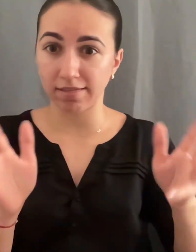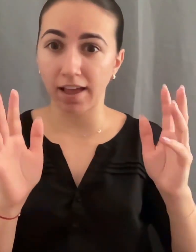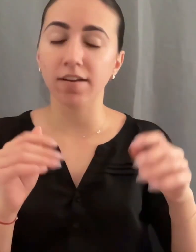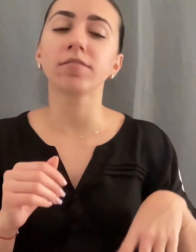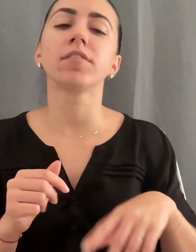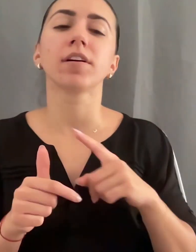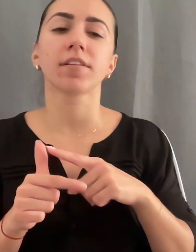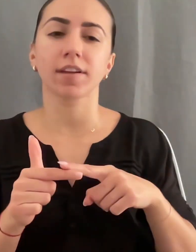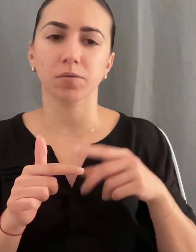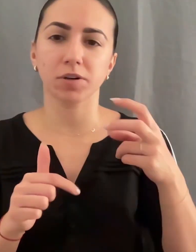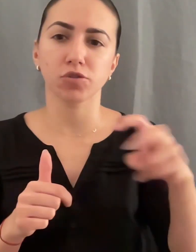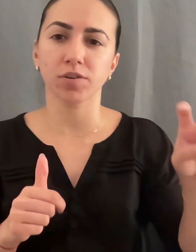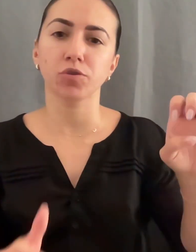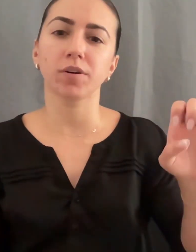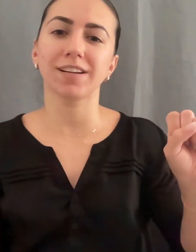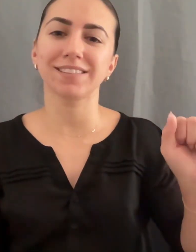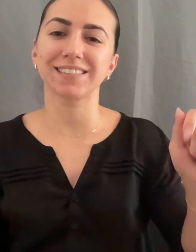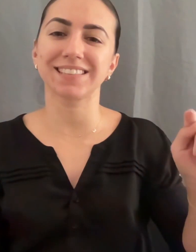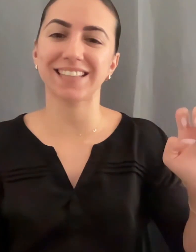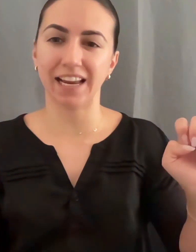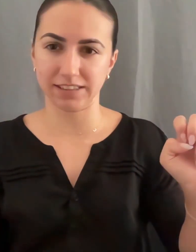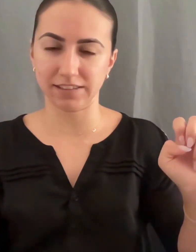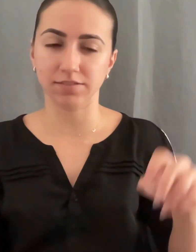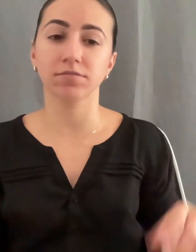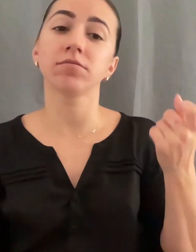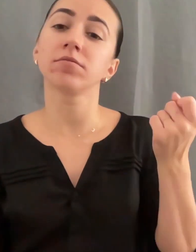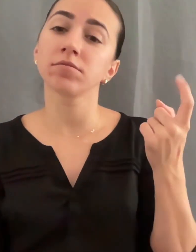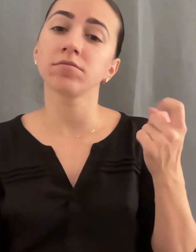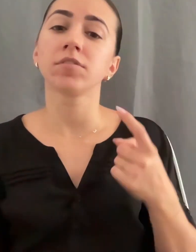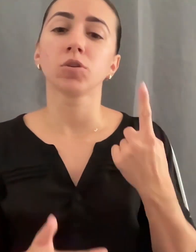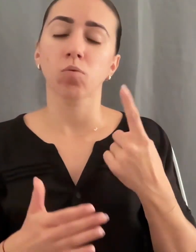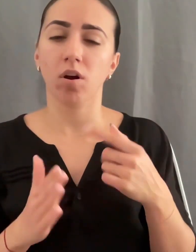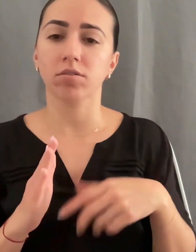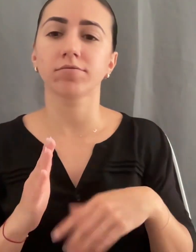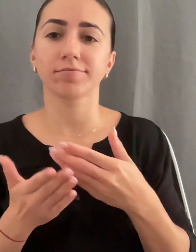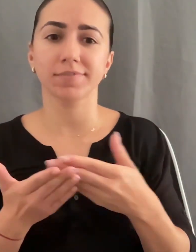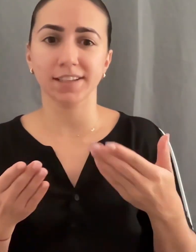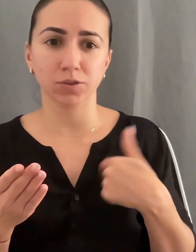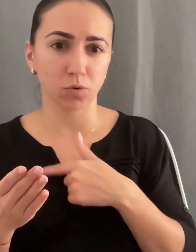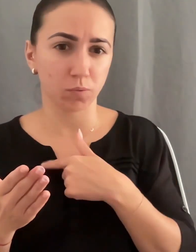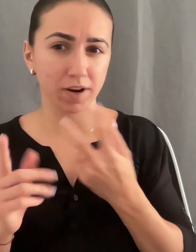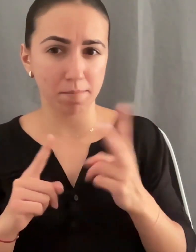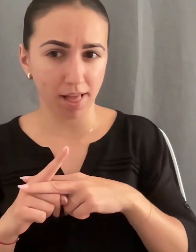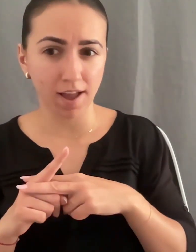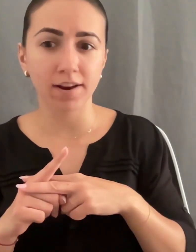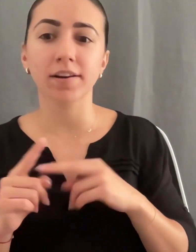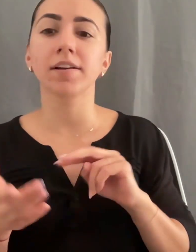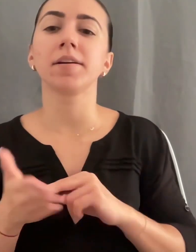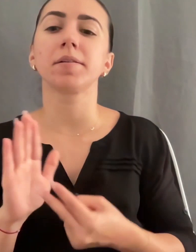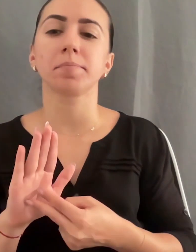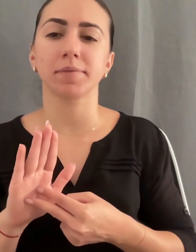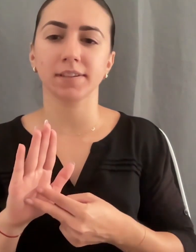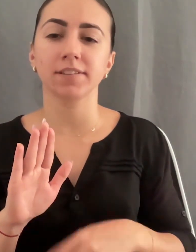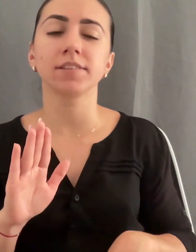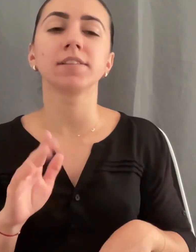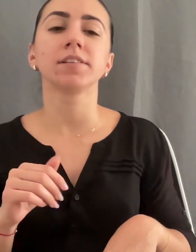to the estate of the beneficiary. Now, there is a rule that we pass and have implemented that allows there be a